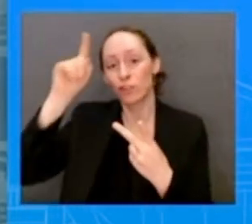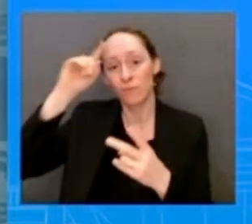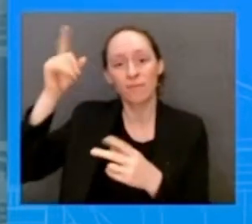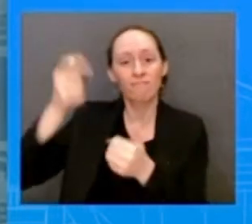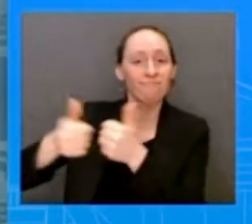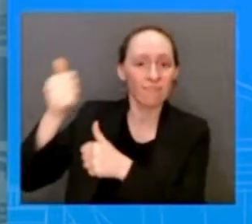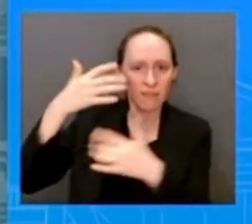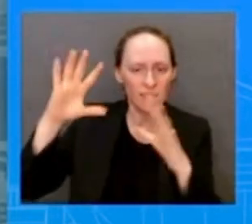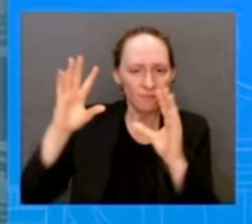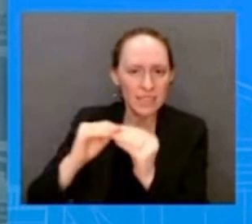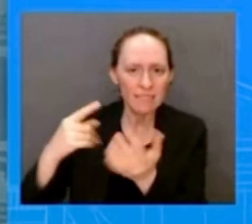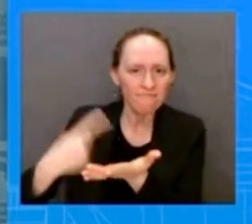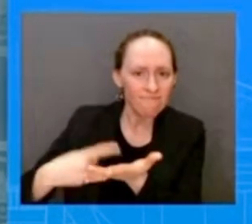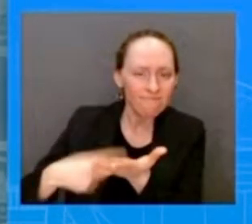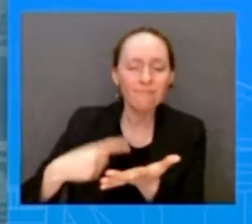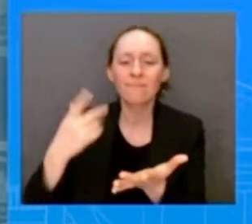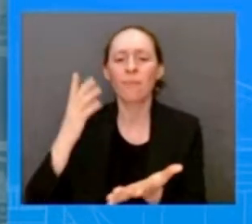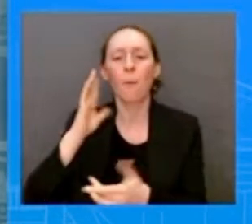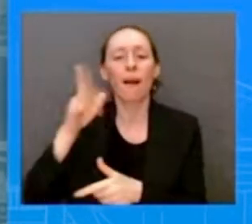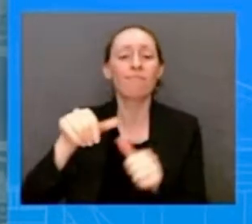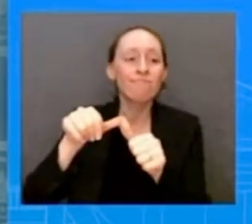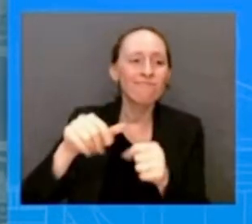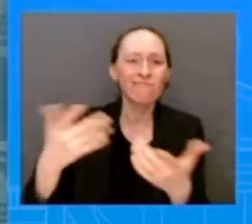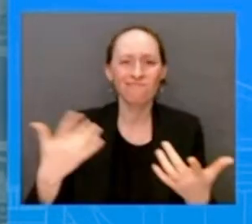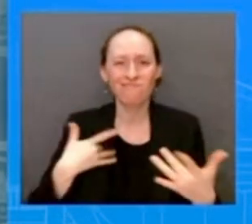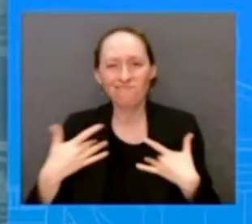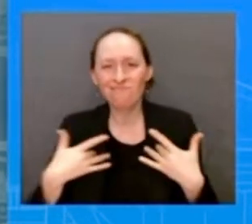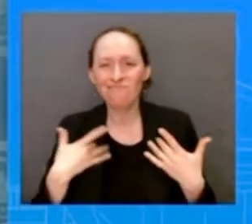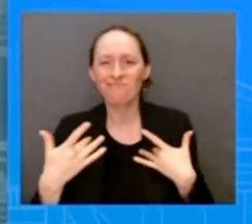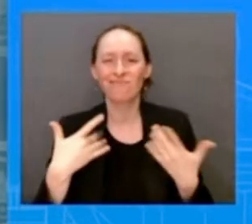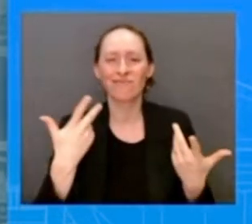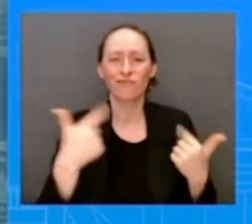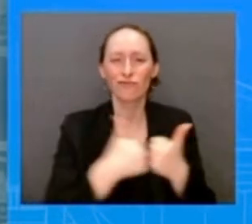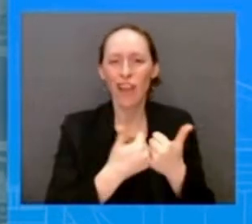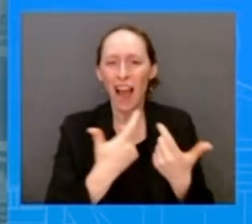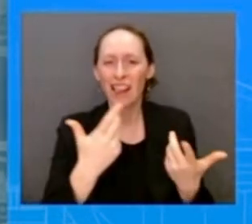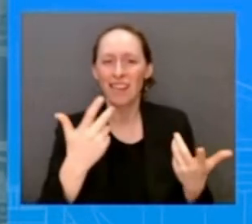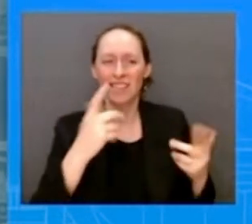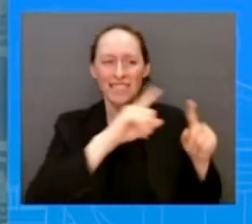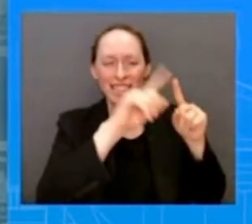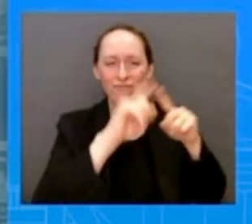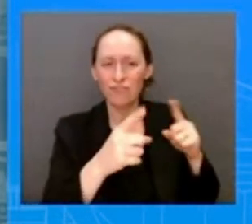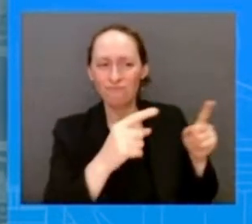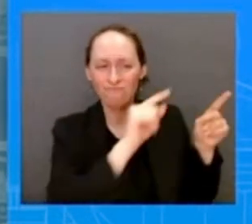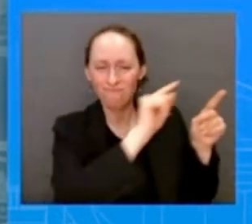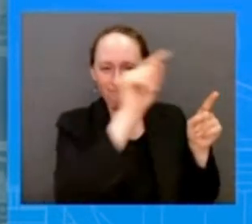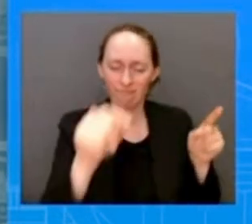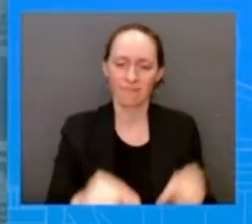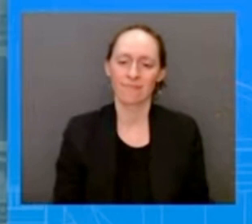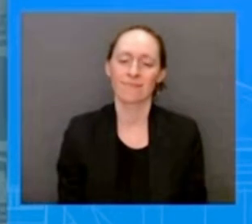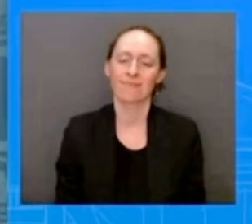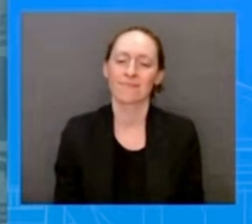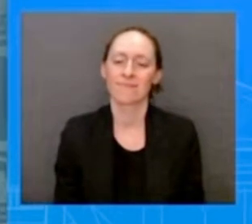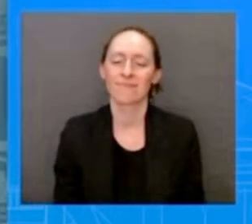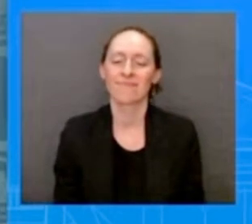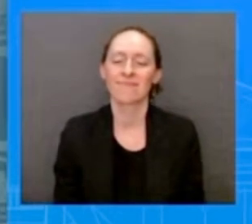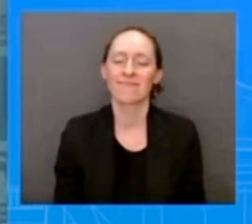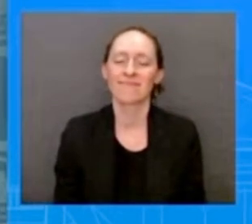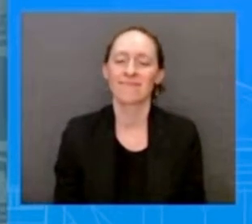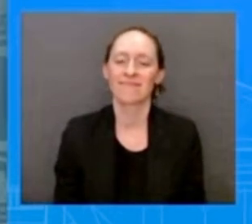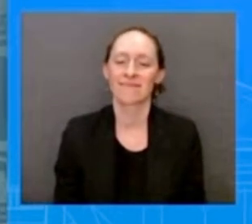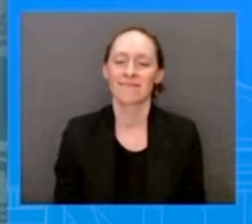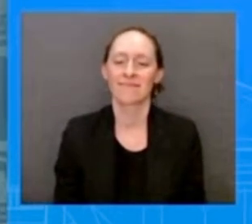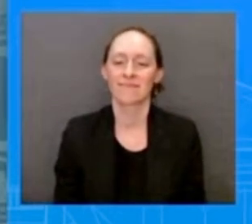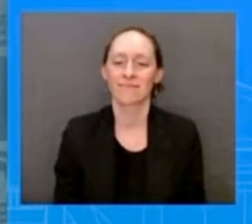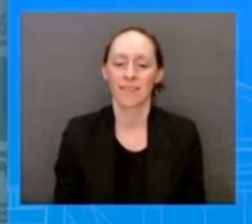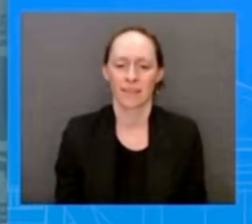true working visit between these two leaders, and we're looking very much forward to getting some things done. We also announced early this afternoon that President Biden